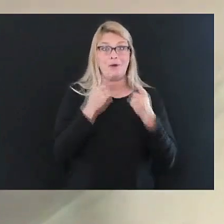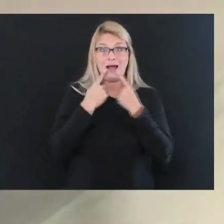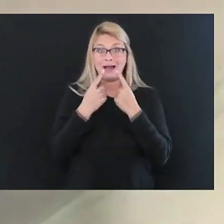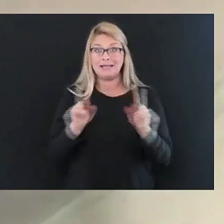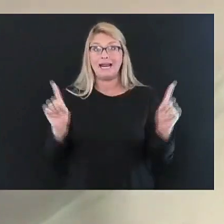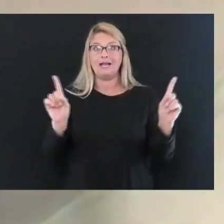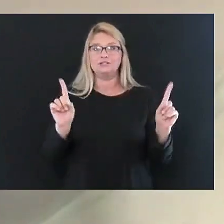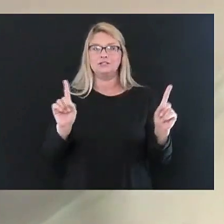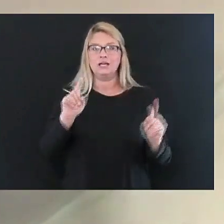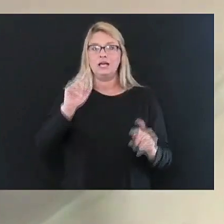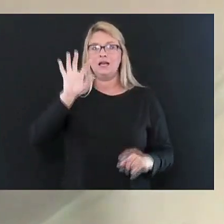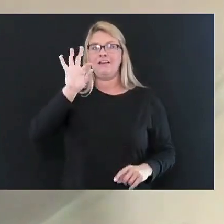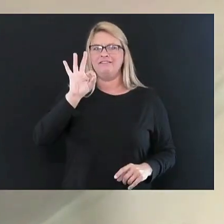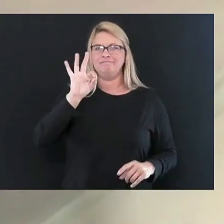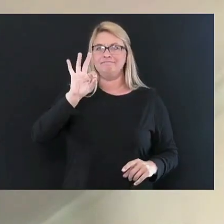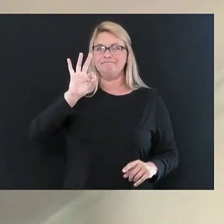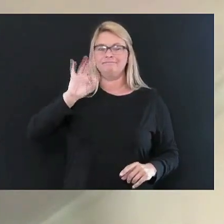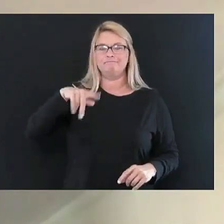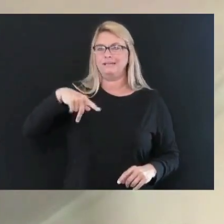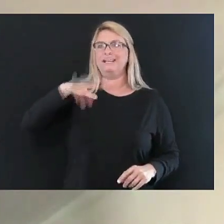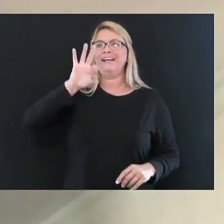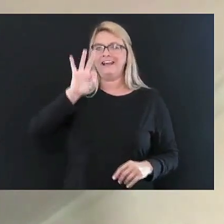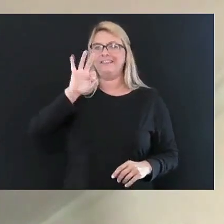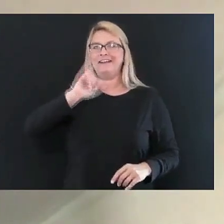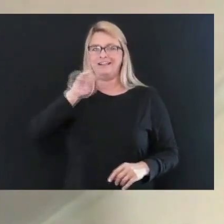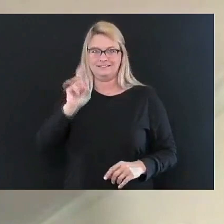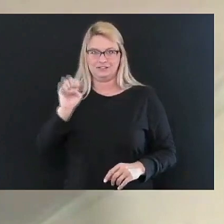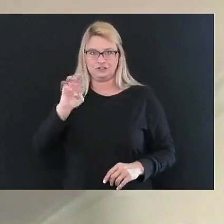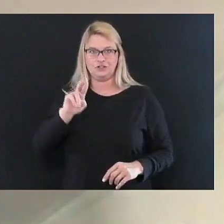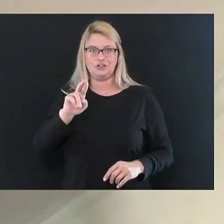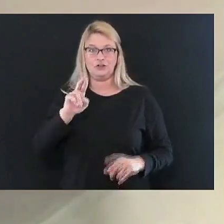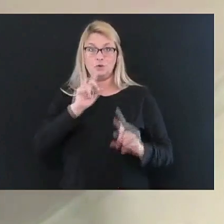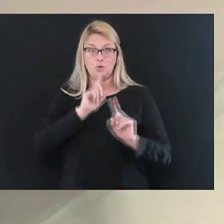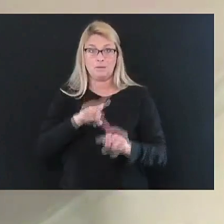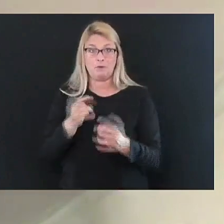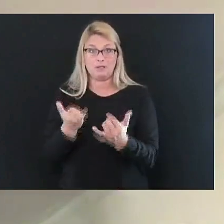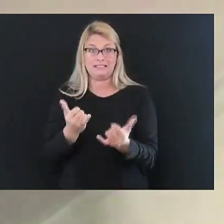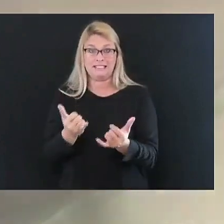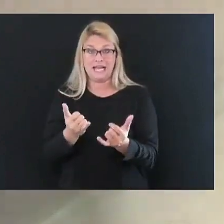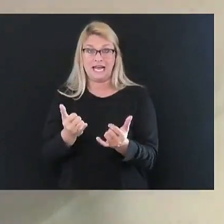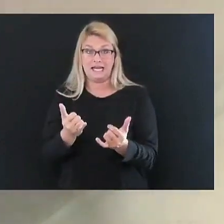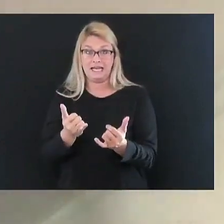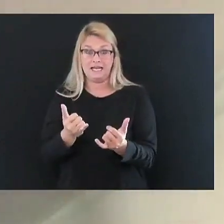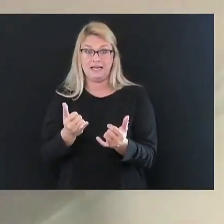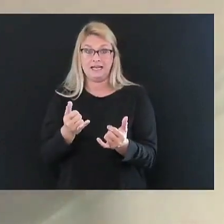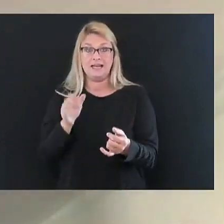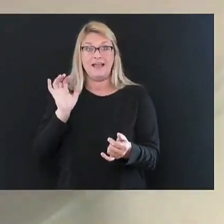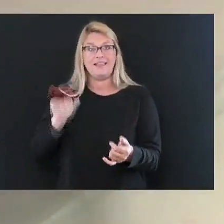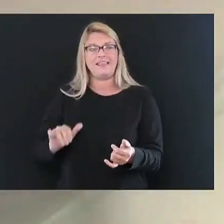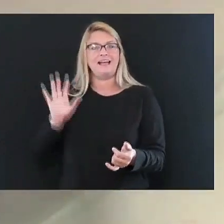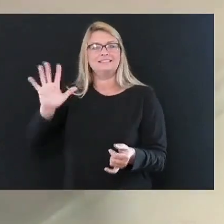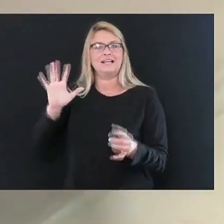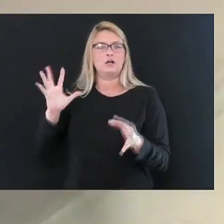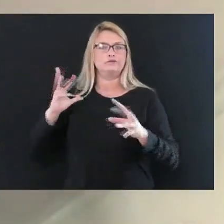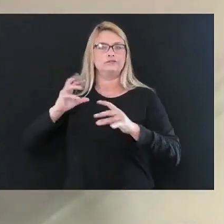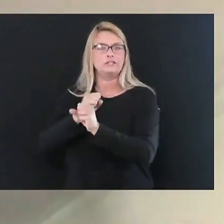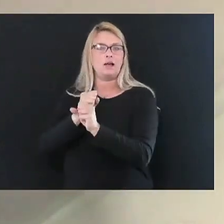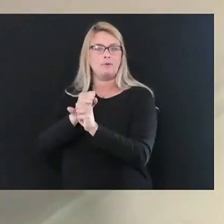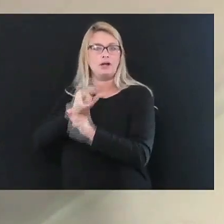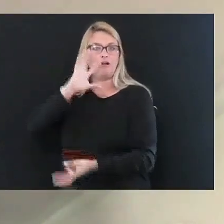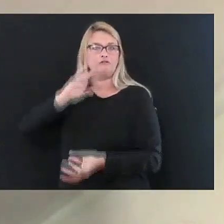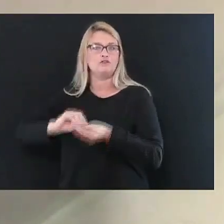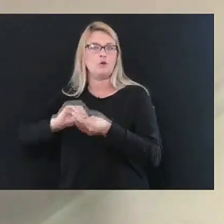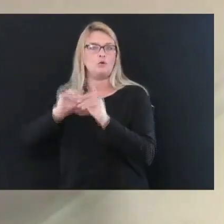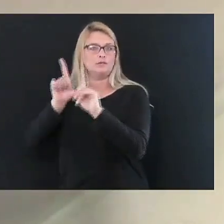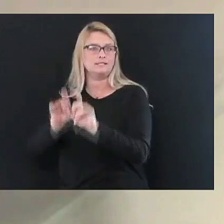though, the Pfizer report today was an early interim analysis of their total test. The total